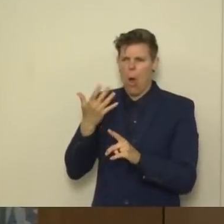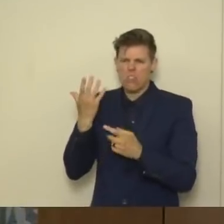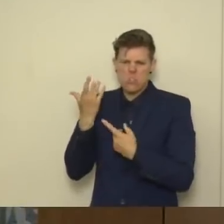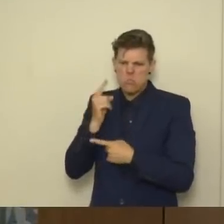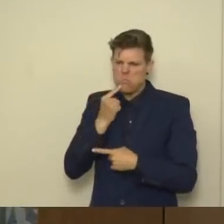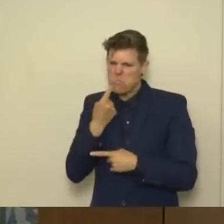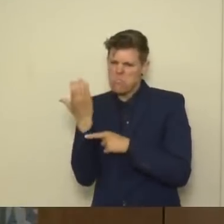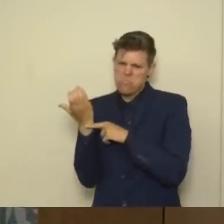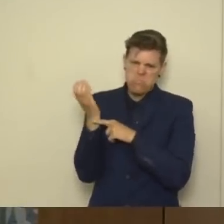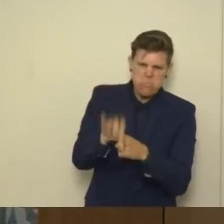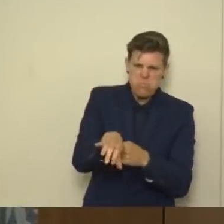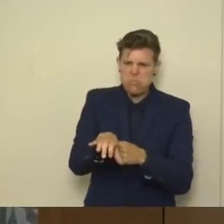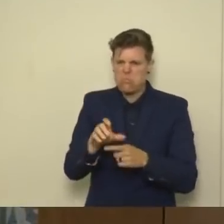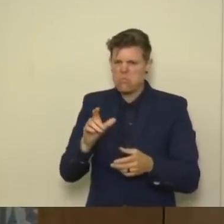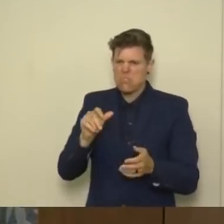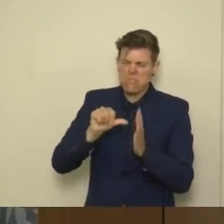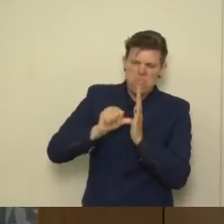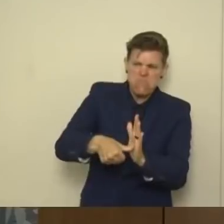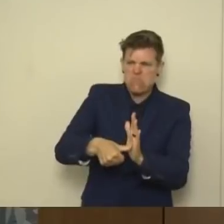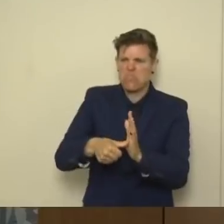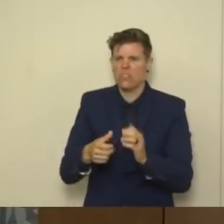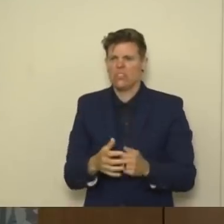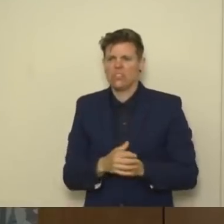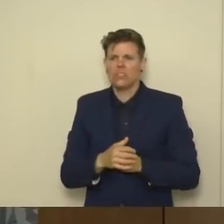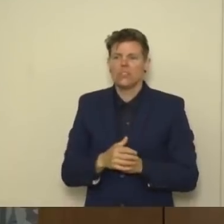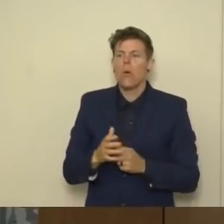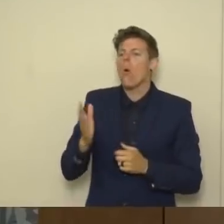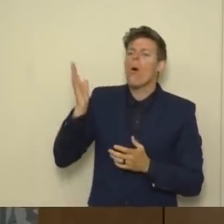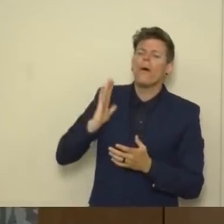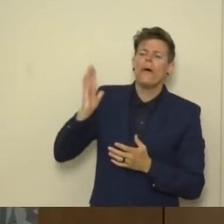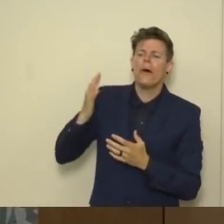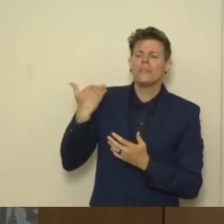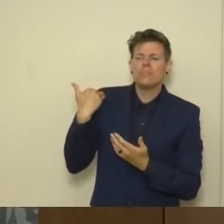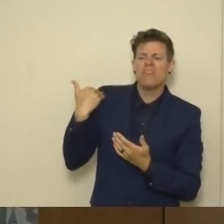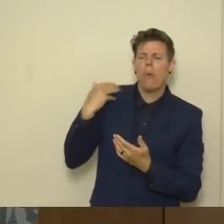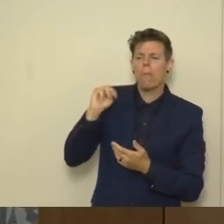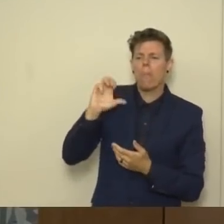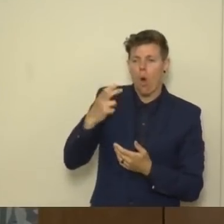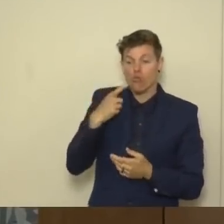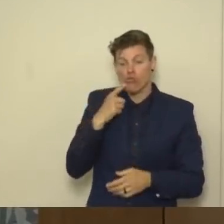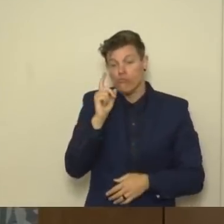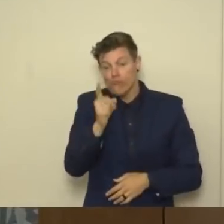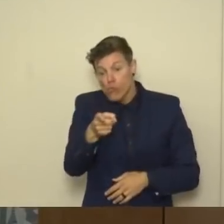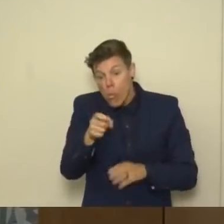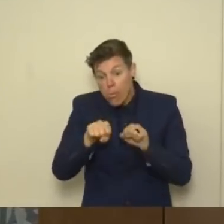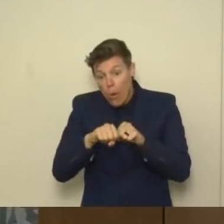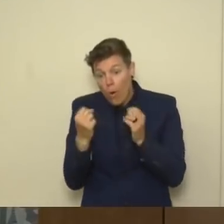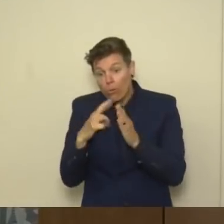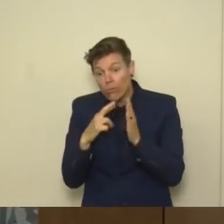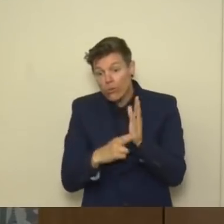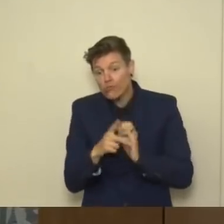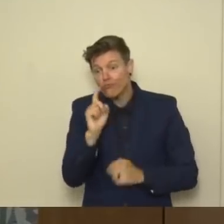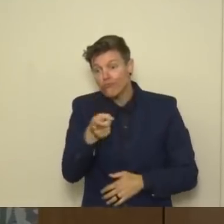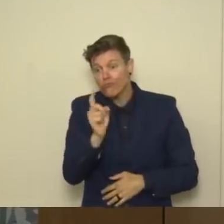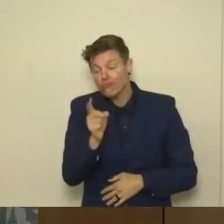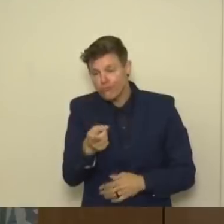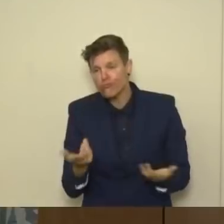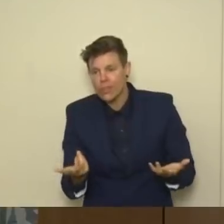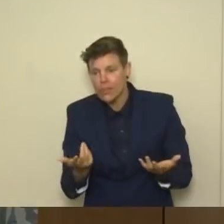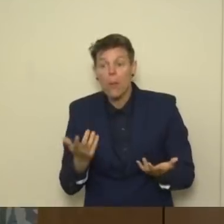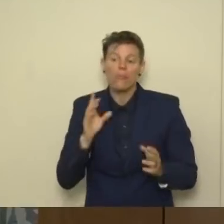You broke curfew, don't do that again, my son or daughter. I don't want to take the car away.